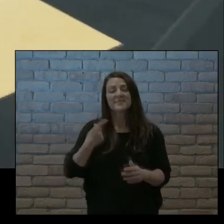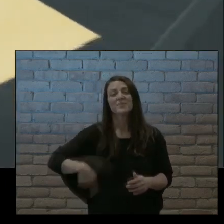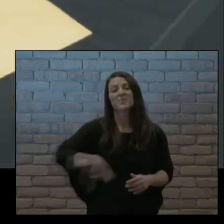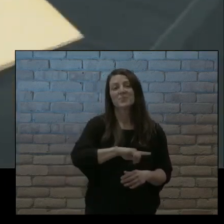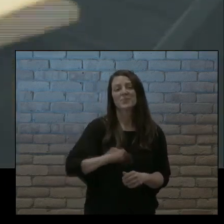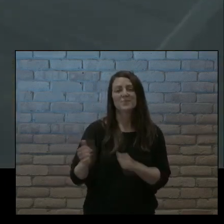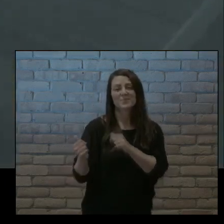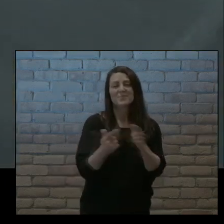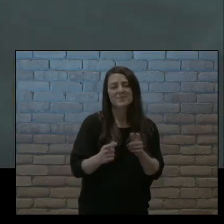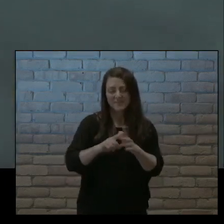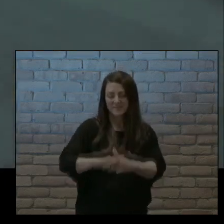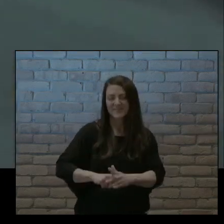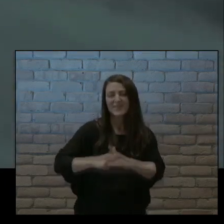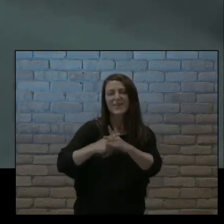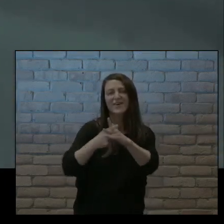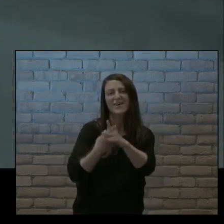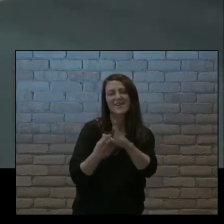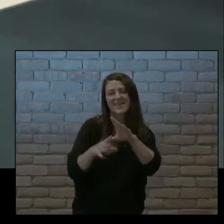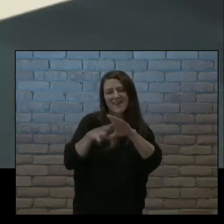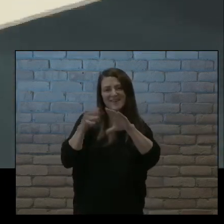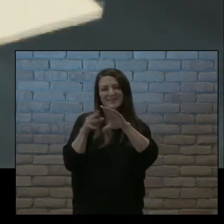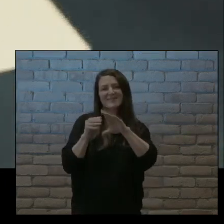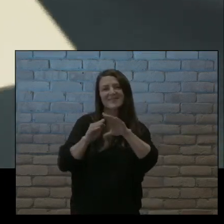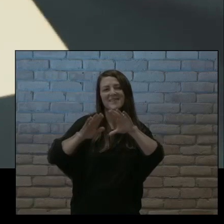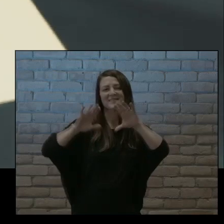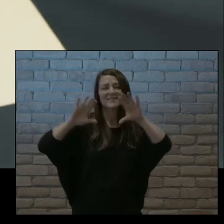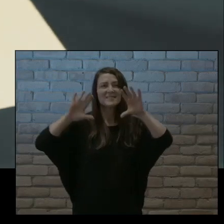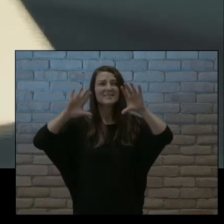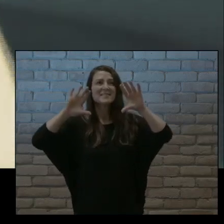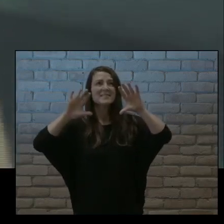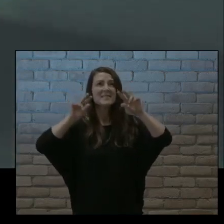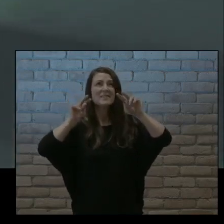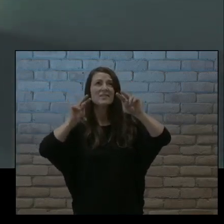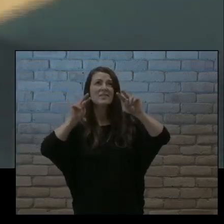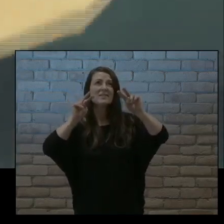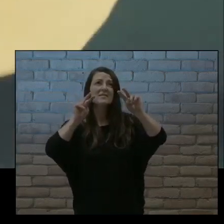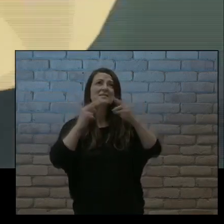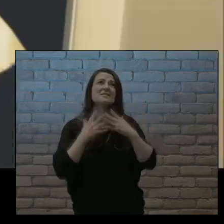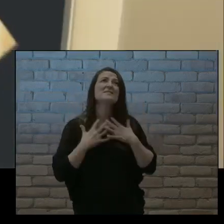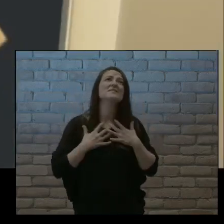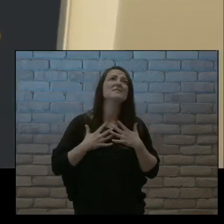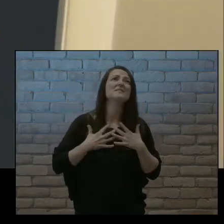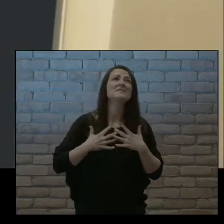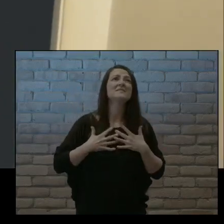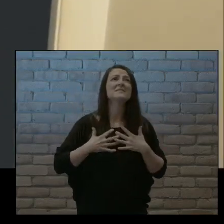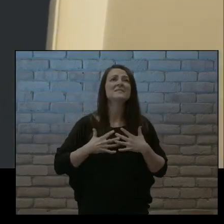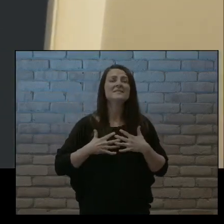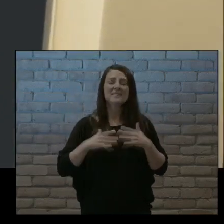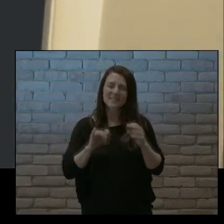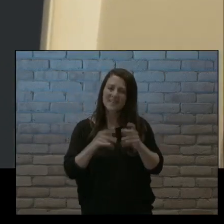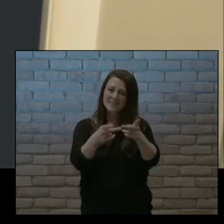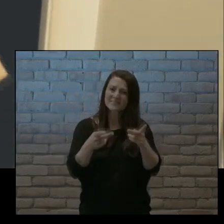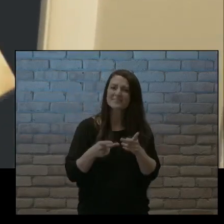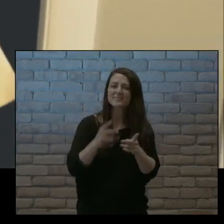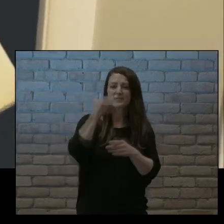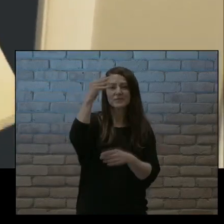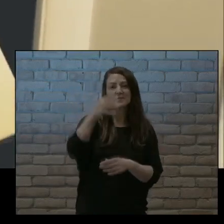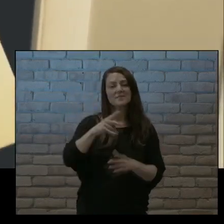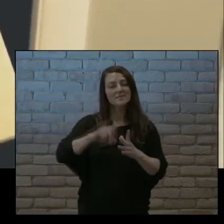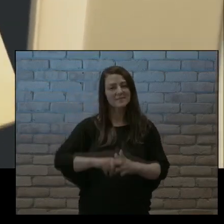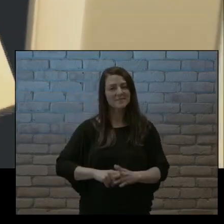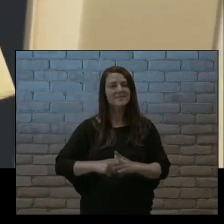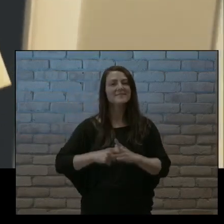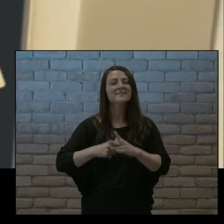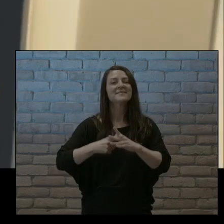We all start on the outside looking in. This is where